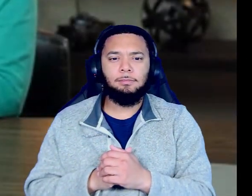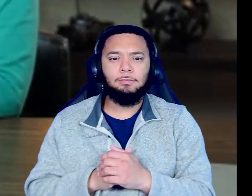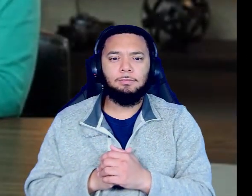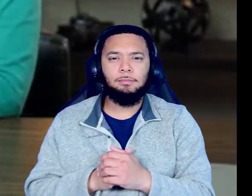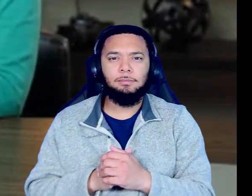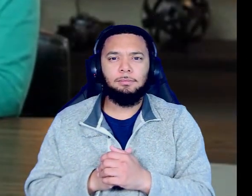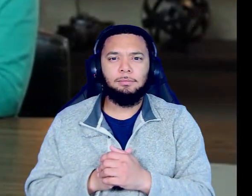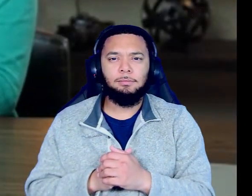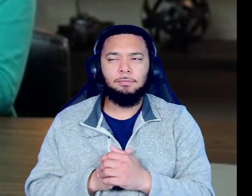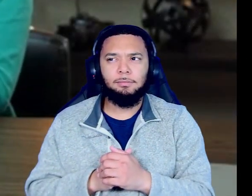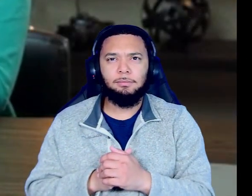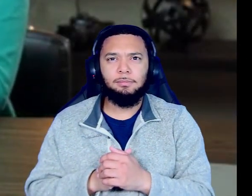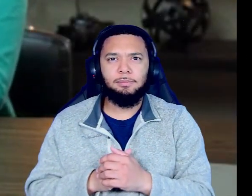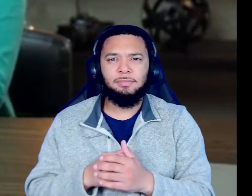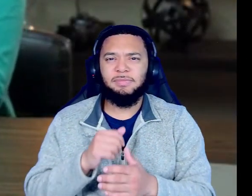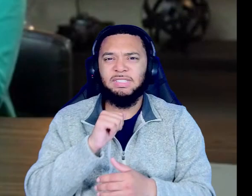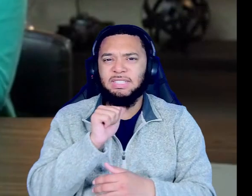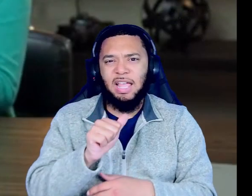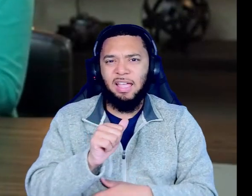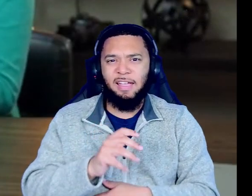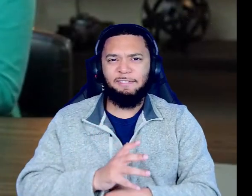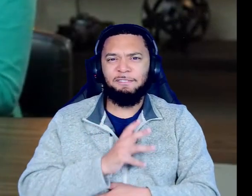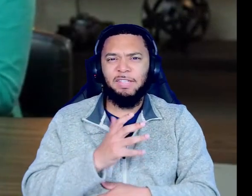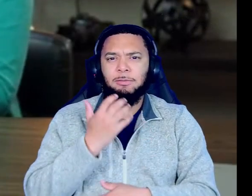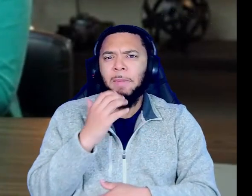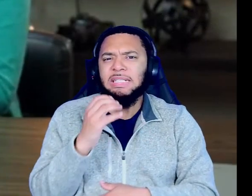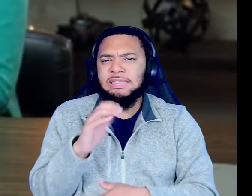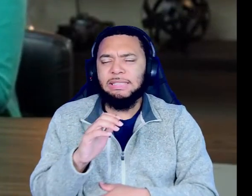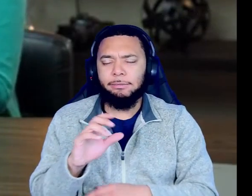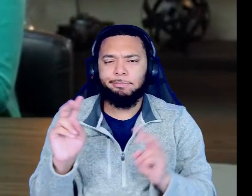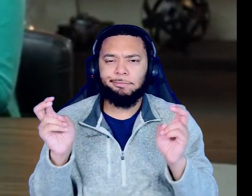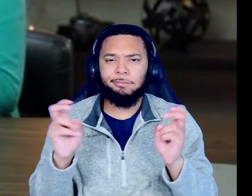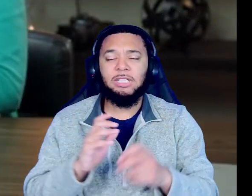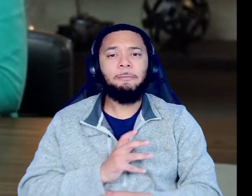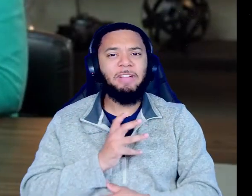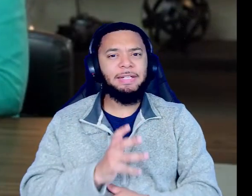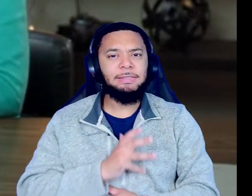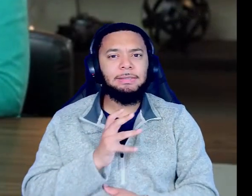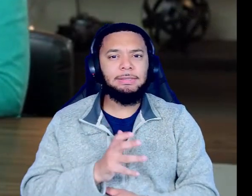wasn't a very spicy message dialog box. There wasn't a lot of